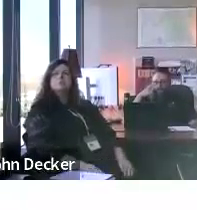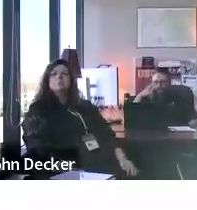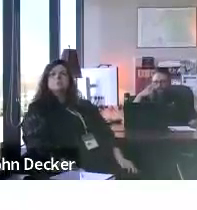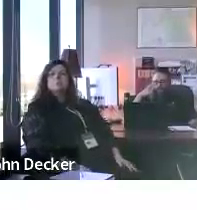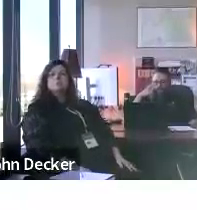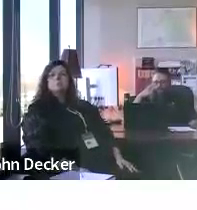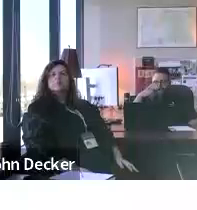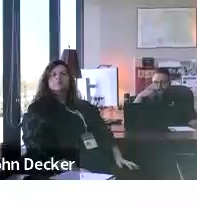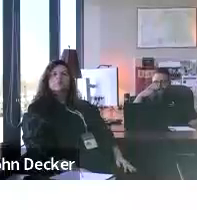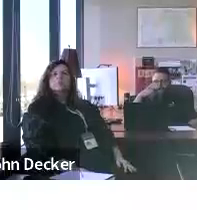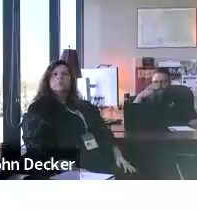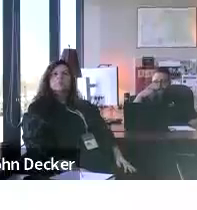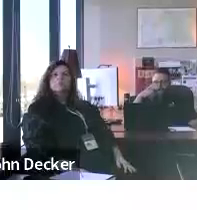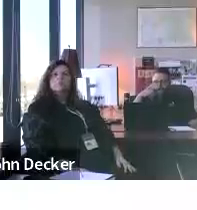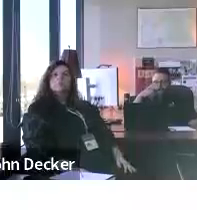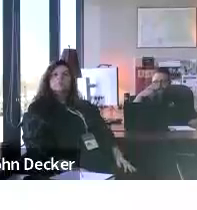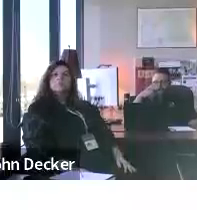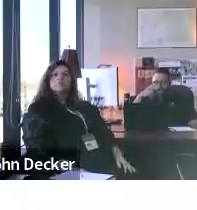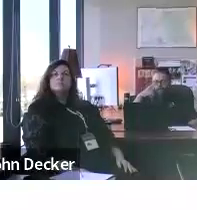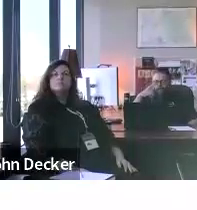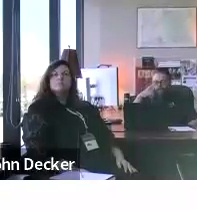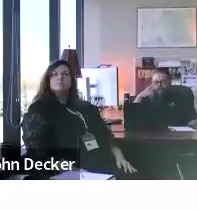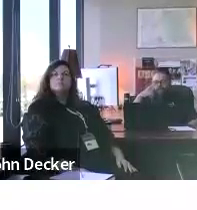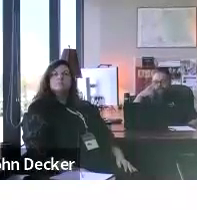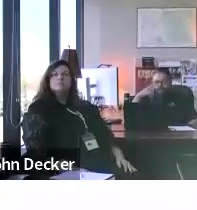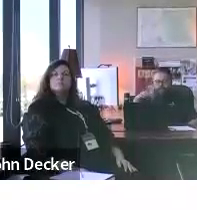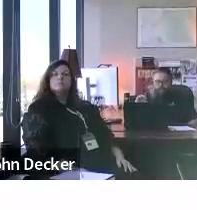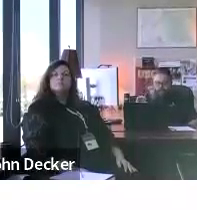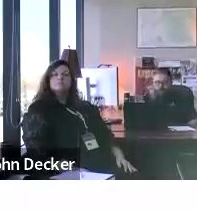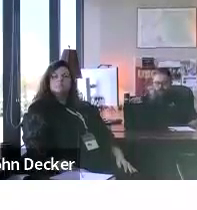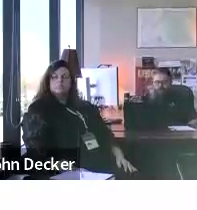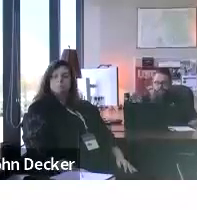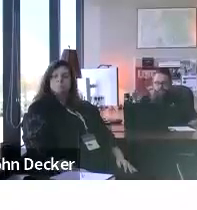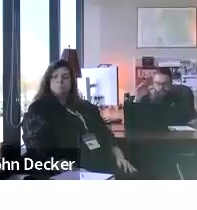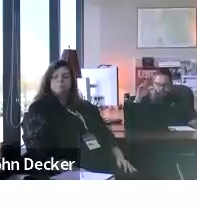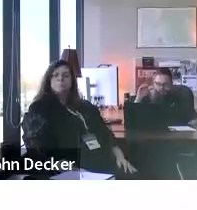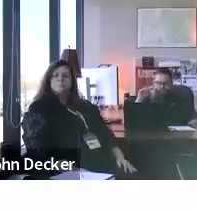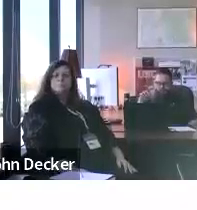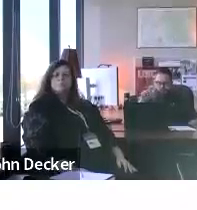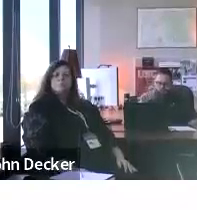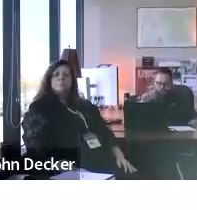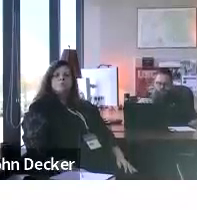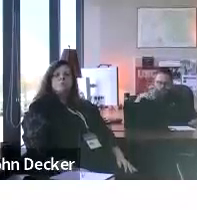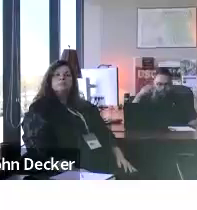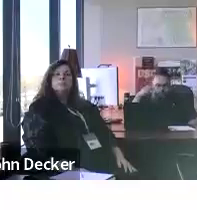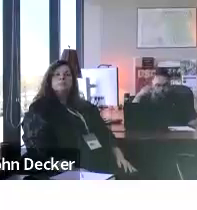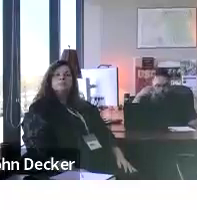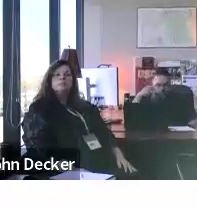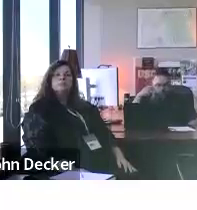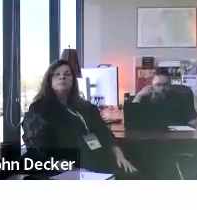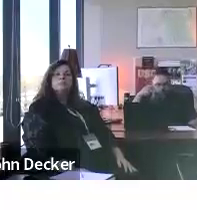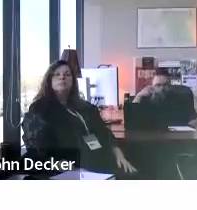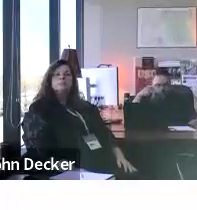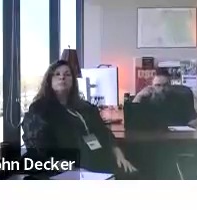what is going to be what the the quality incentive for the 10% will be